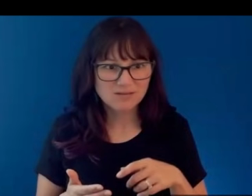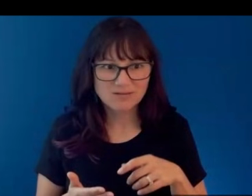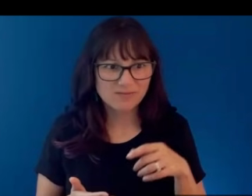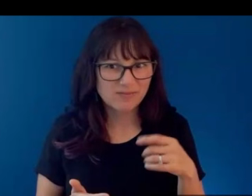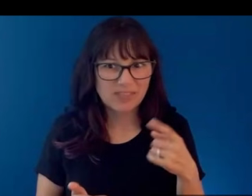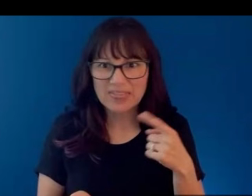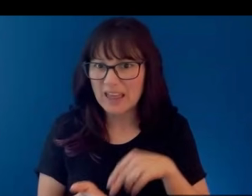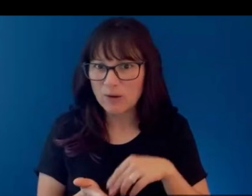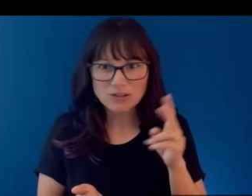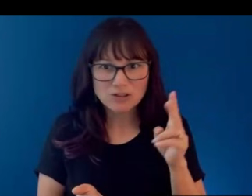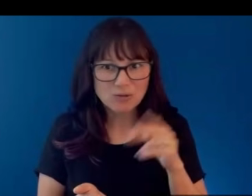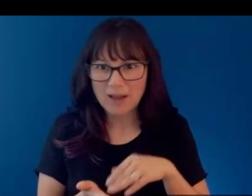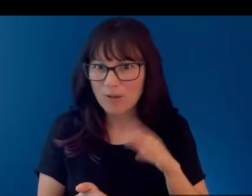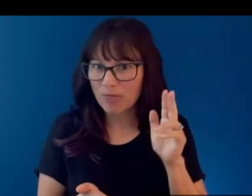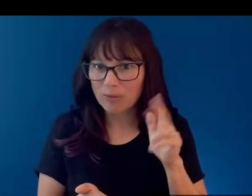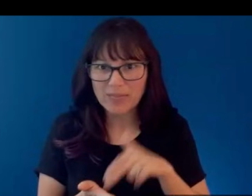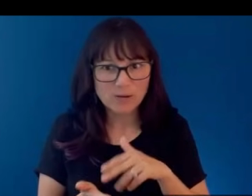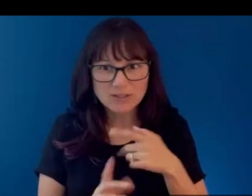month.